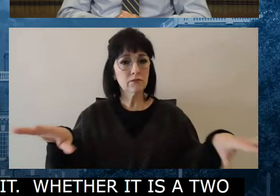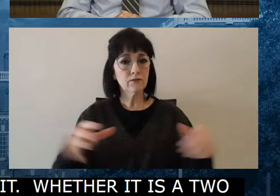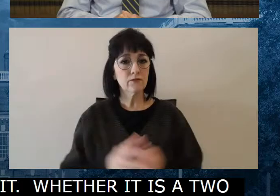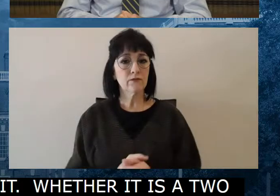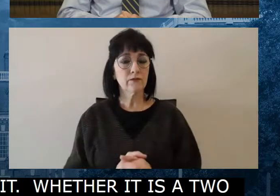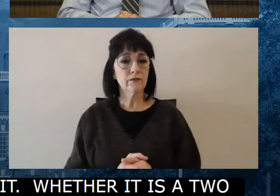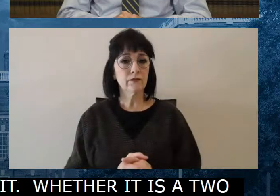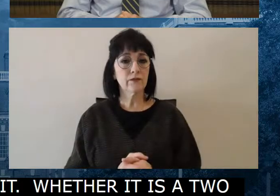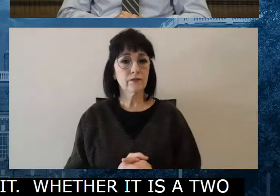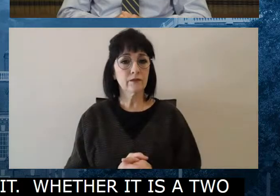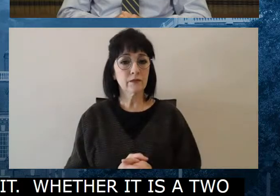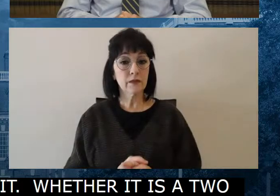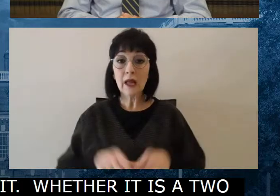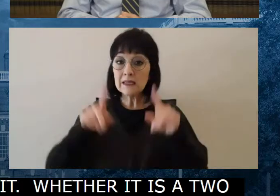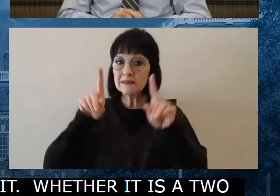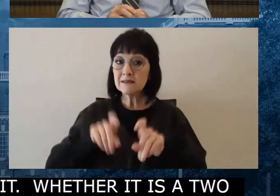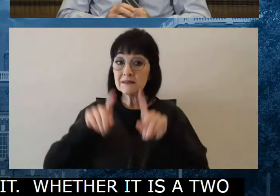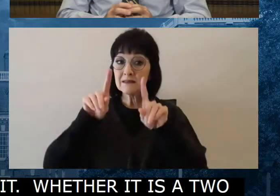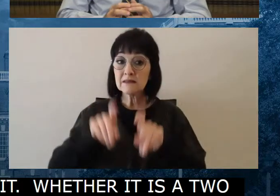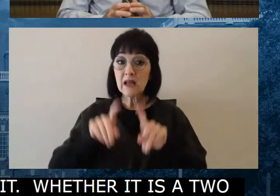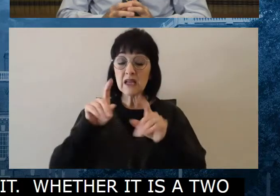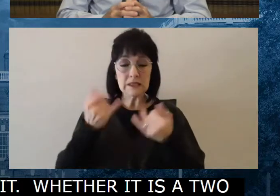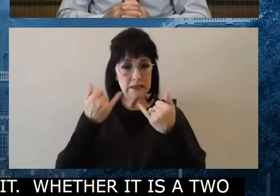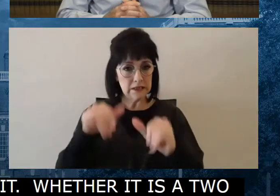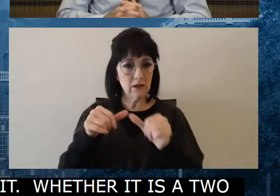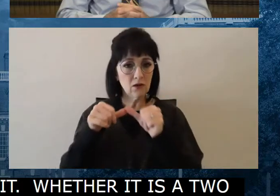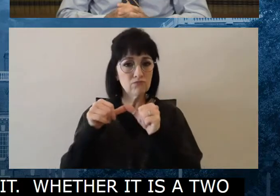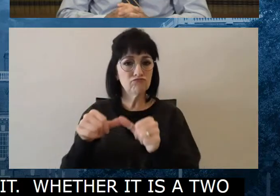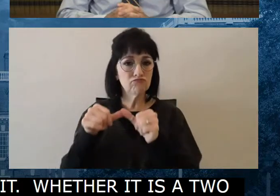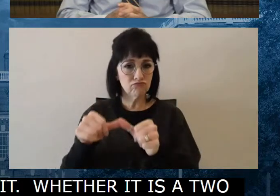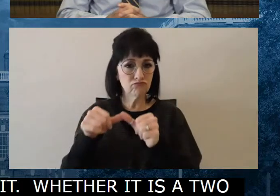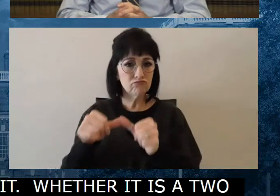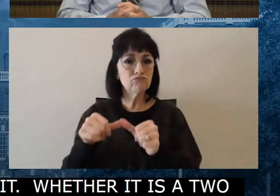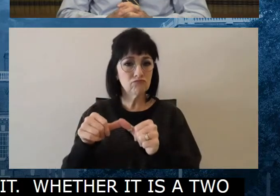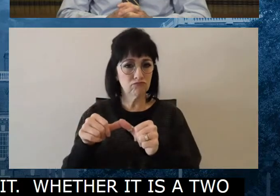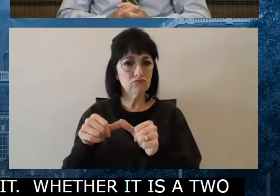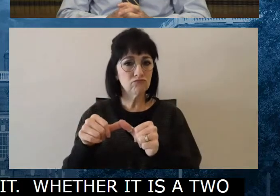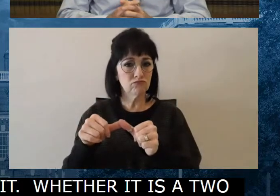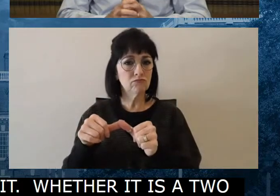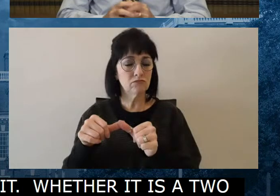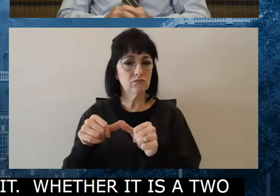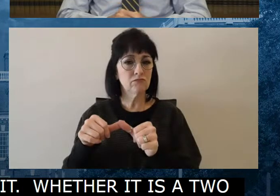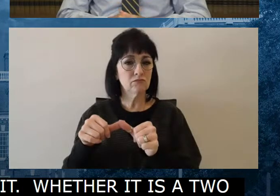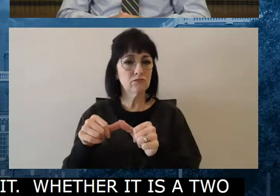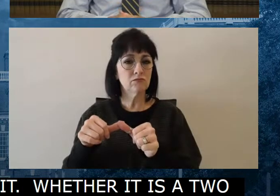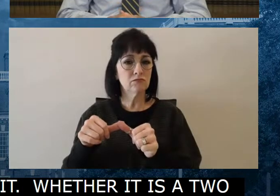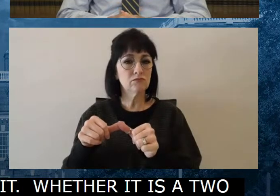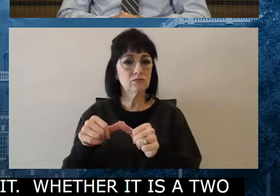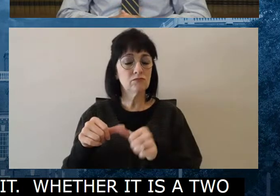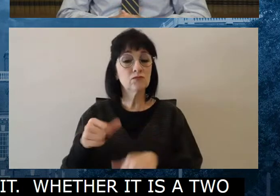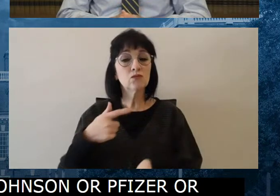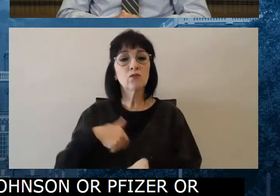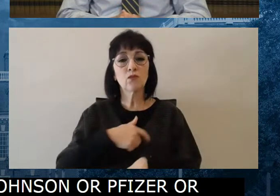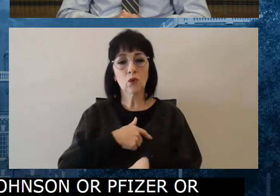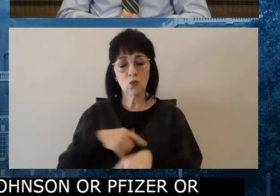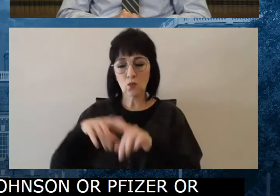tested significantly teachers beyond the availability of the doses at Dover